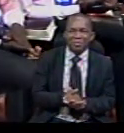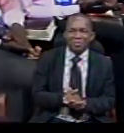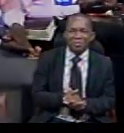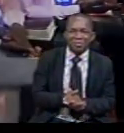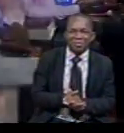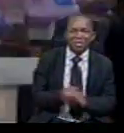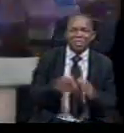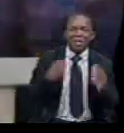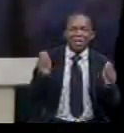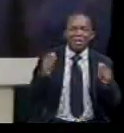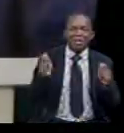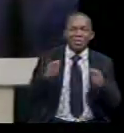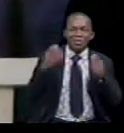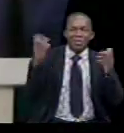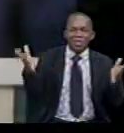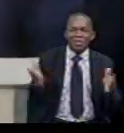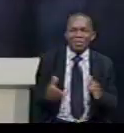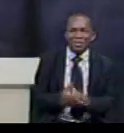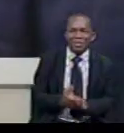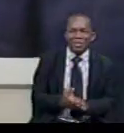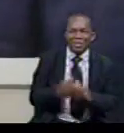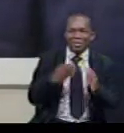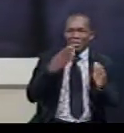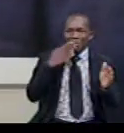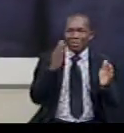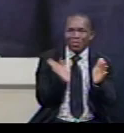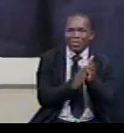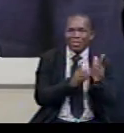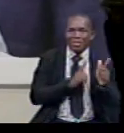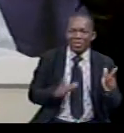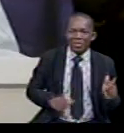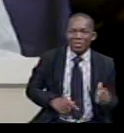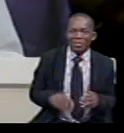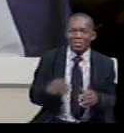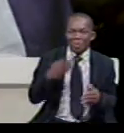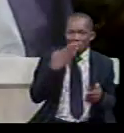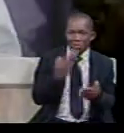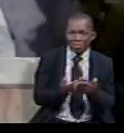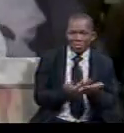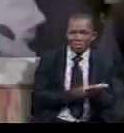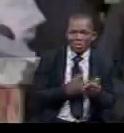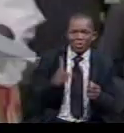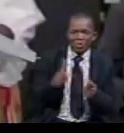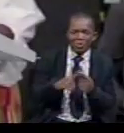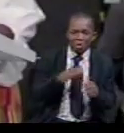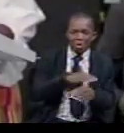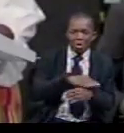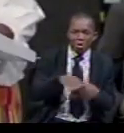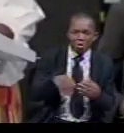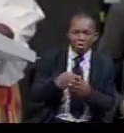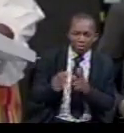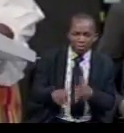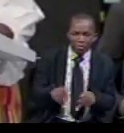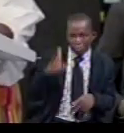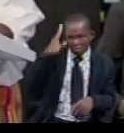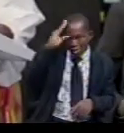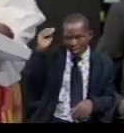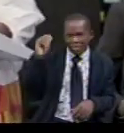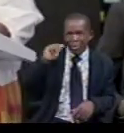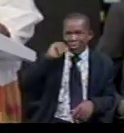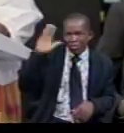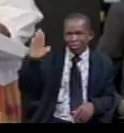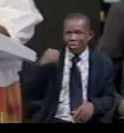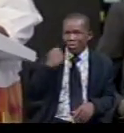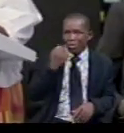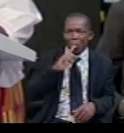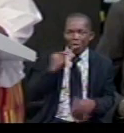Hallelujah. Praise and good morning to all of you distinguished men and women of God. This